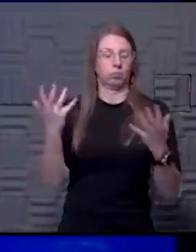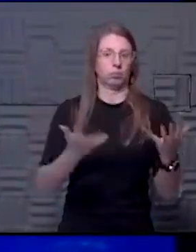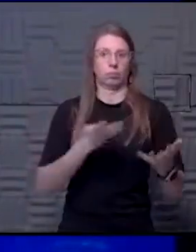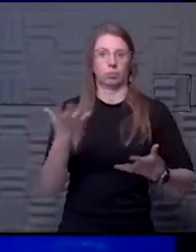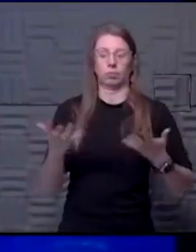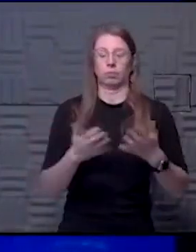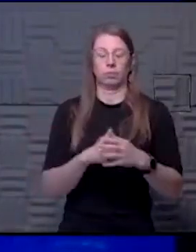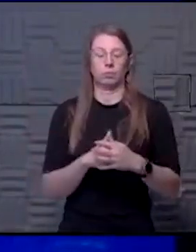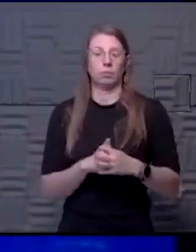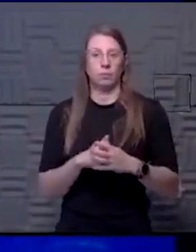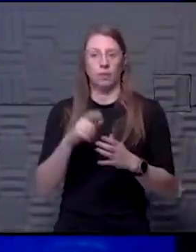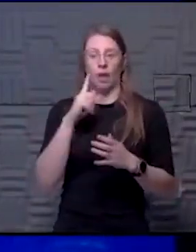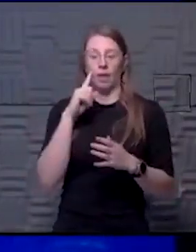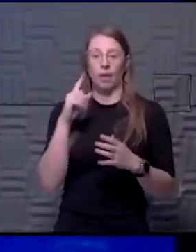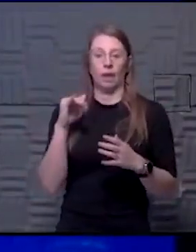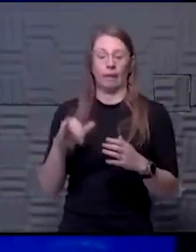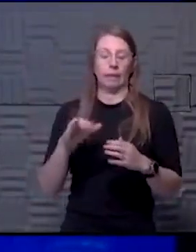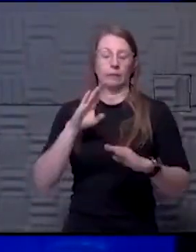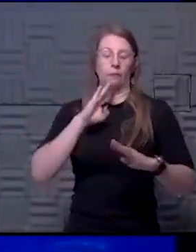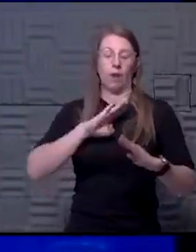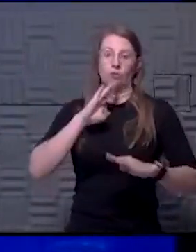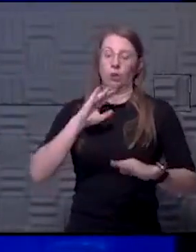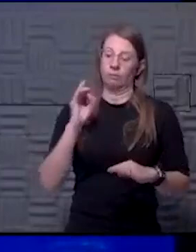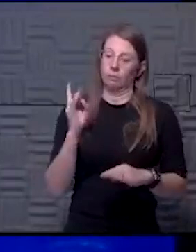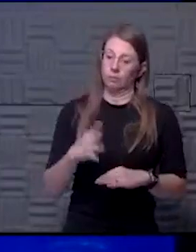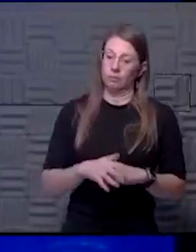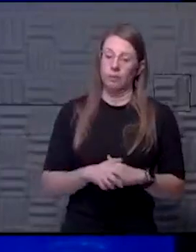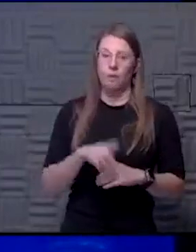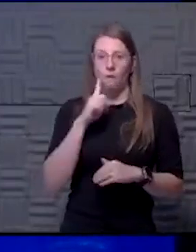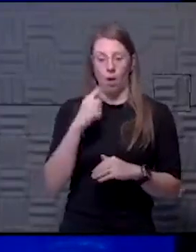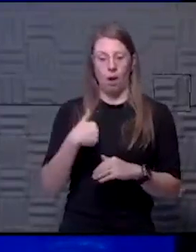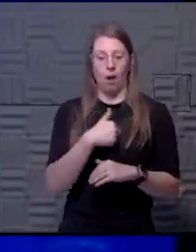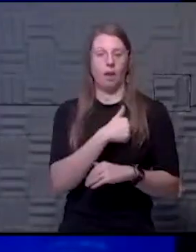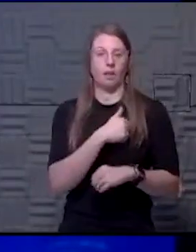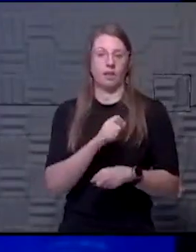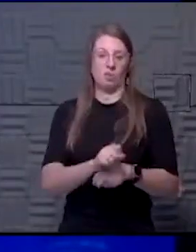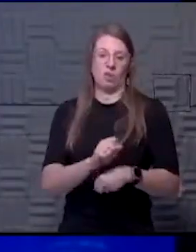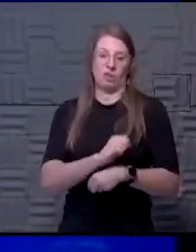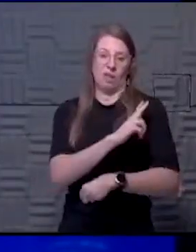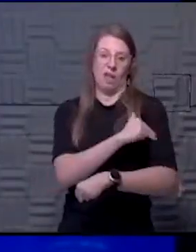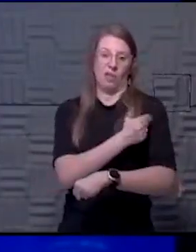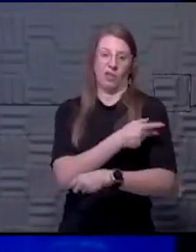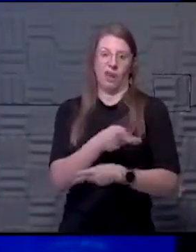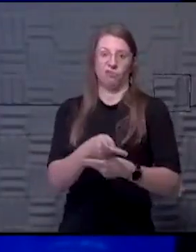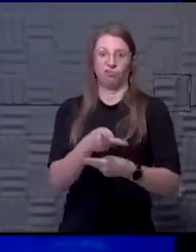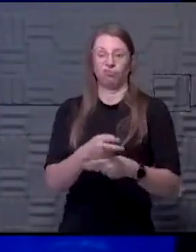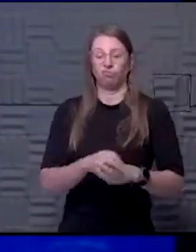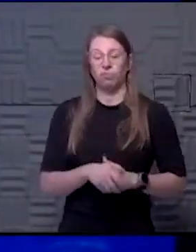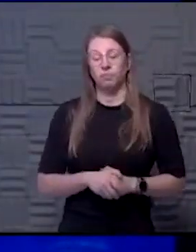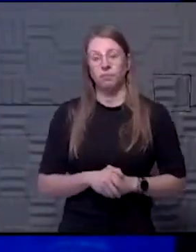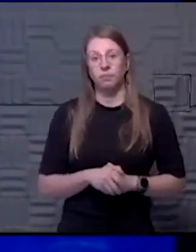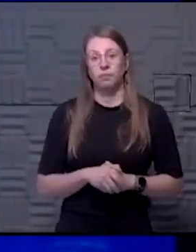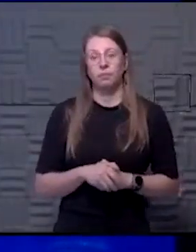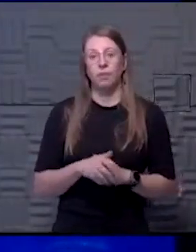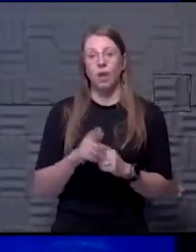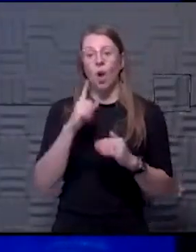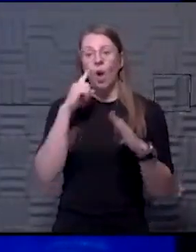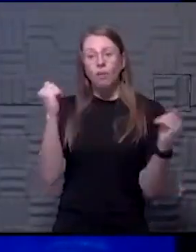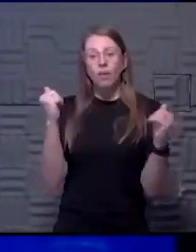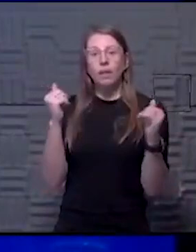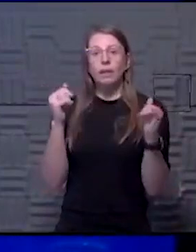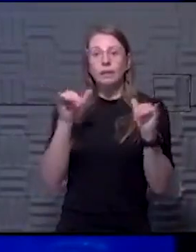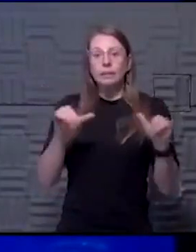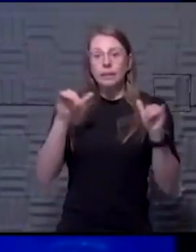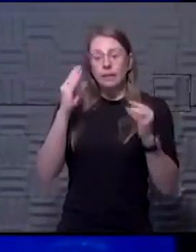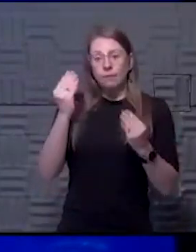and I think that is incredibly frustrating for those of us who work in this space. So hopefully we'll have a little more consistent message and